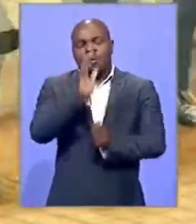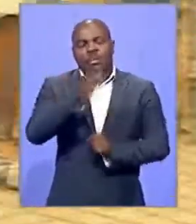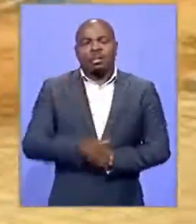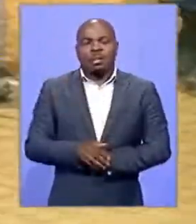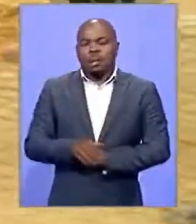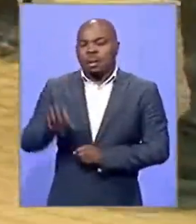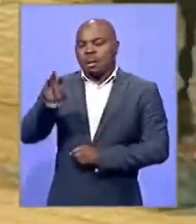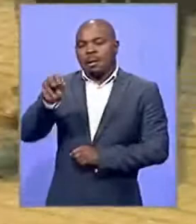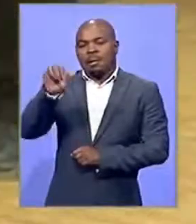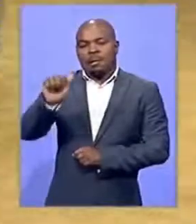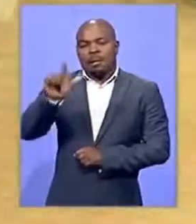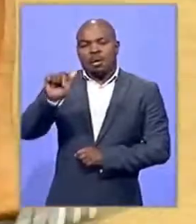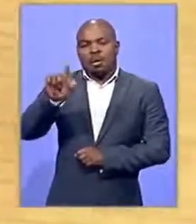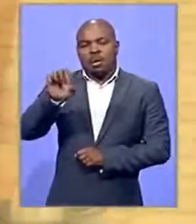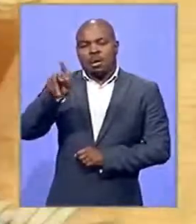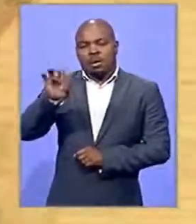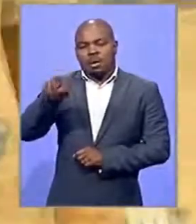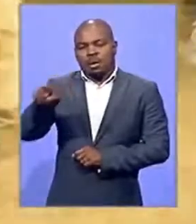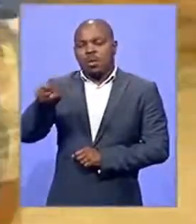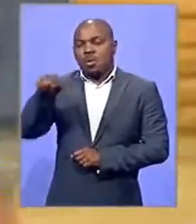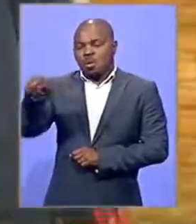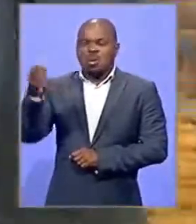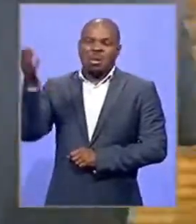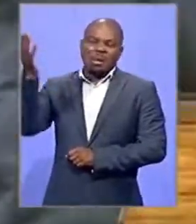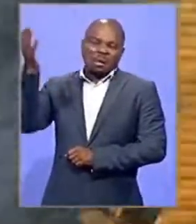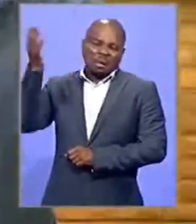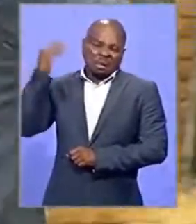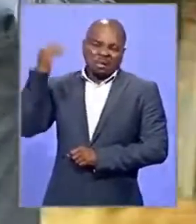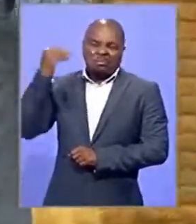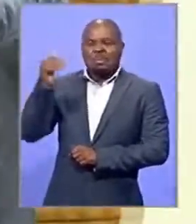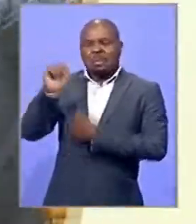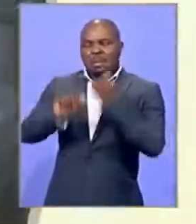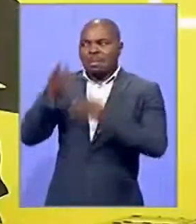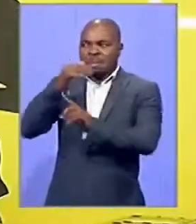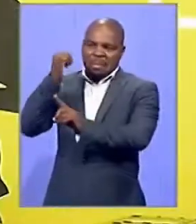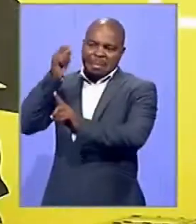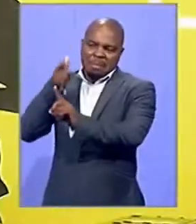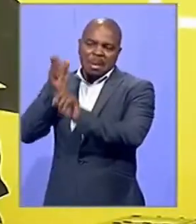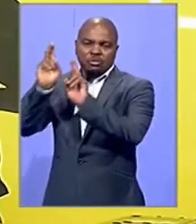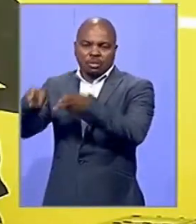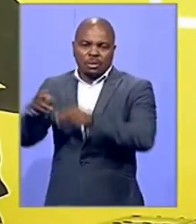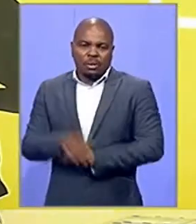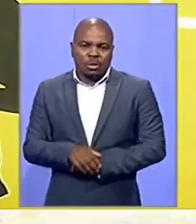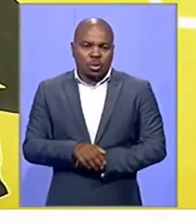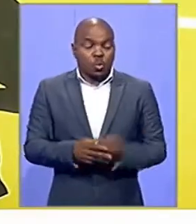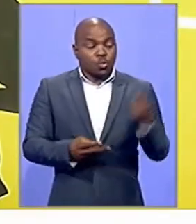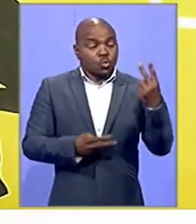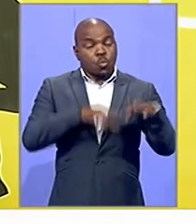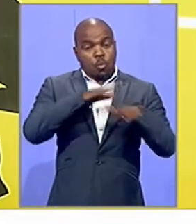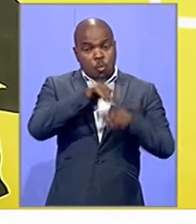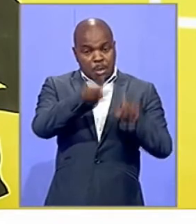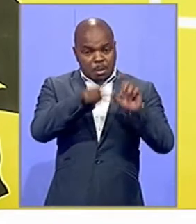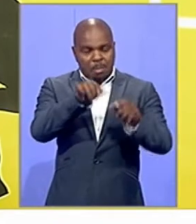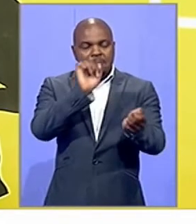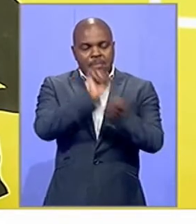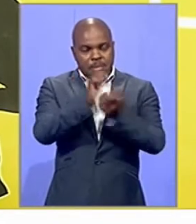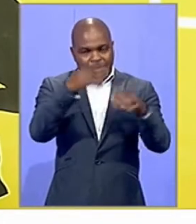lapeng la hae le Shikundu kgweding e fetileng. There are 2 other people that have been arrested regarding the same